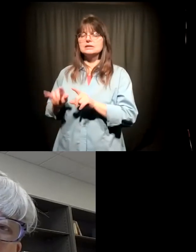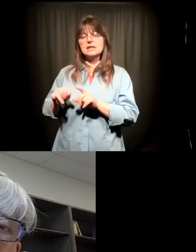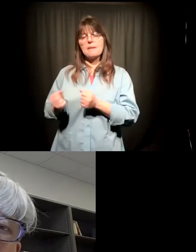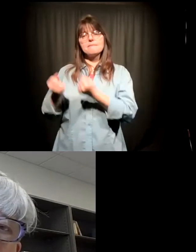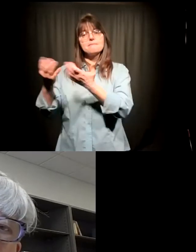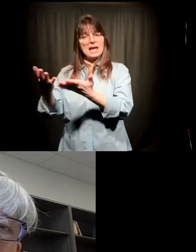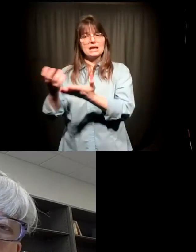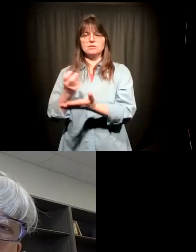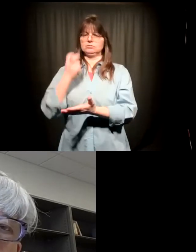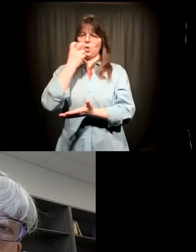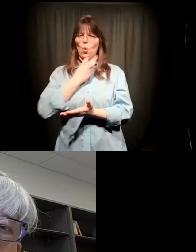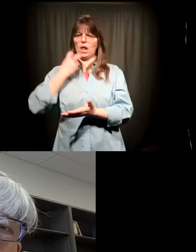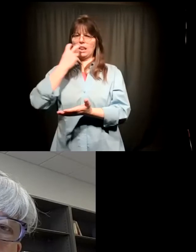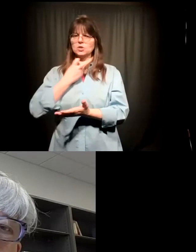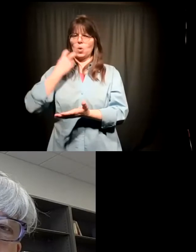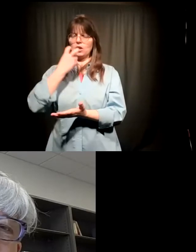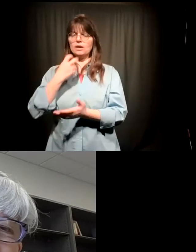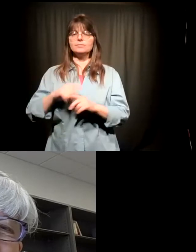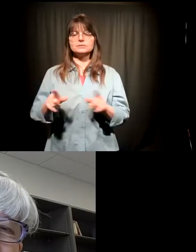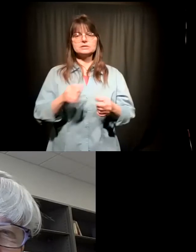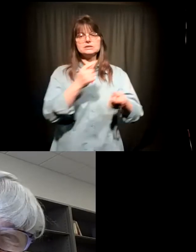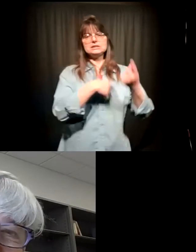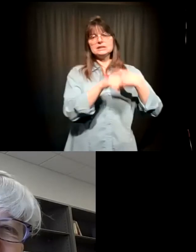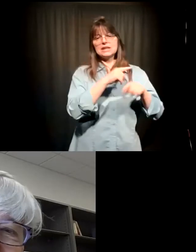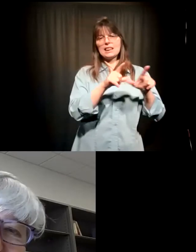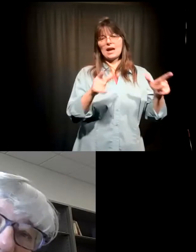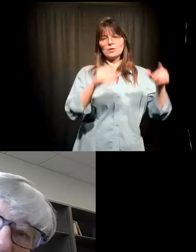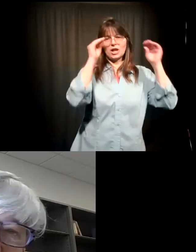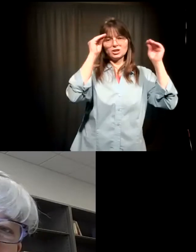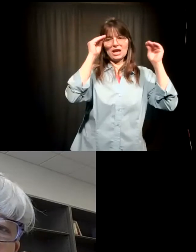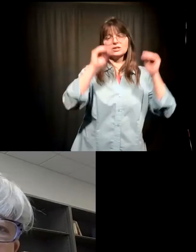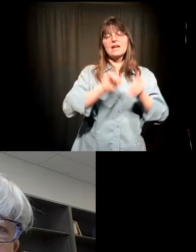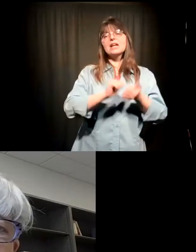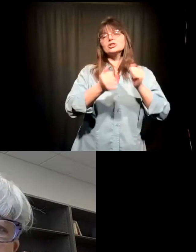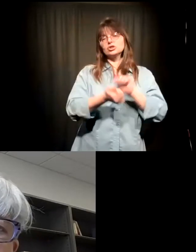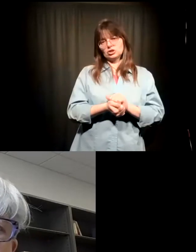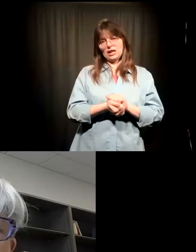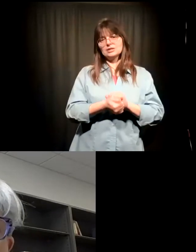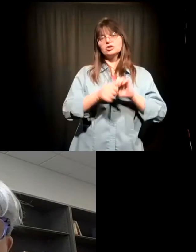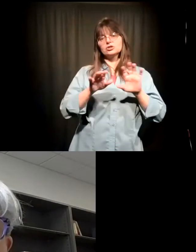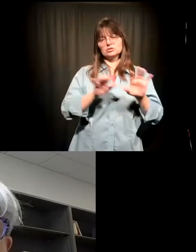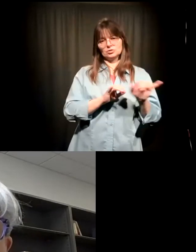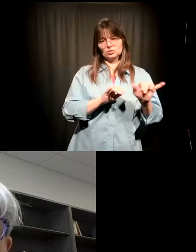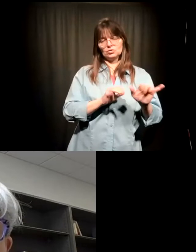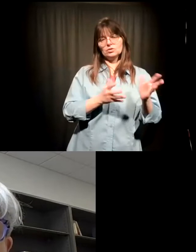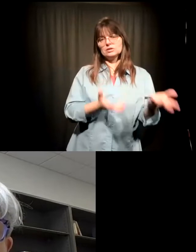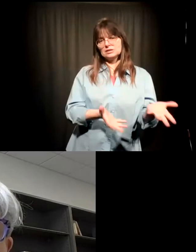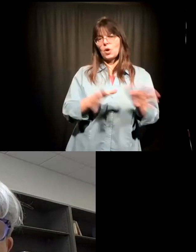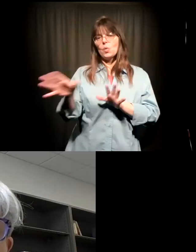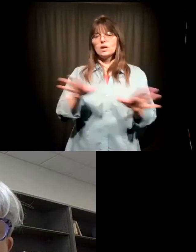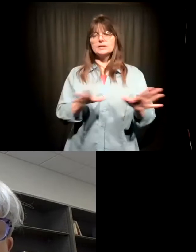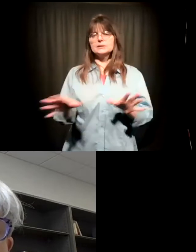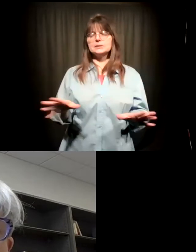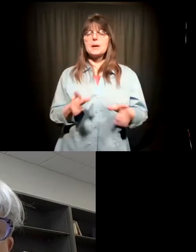But by the same measure, you could say that sign language education has also changed. It just didn't change its name a million times. So I think there are people who